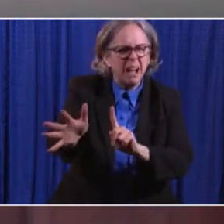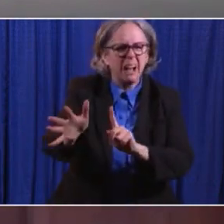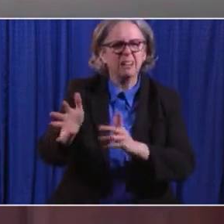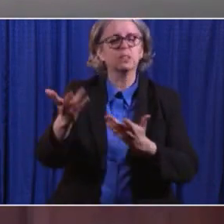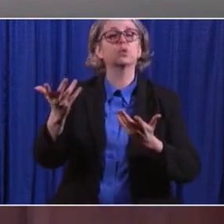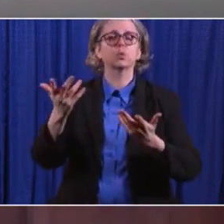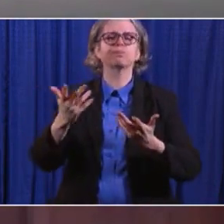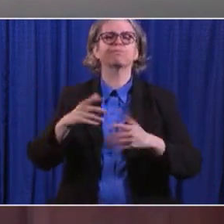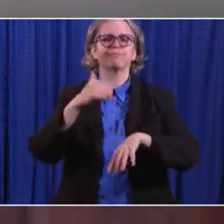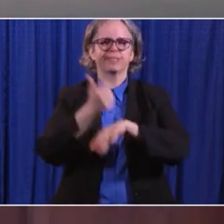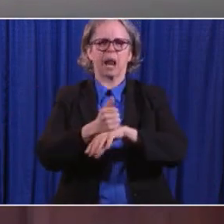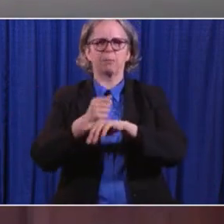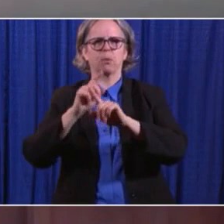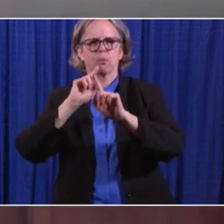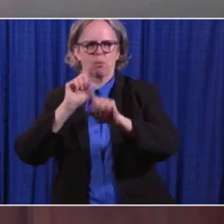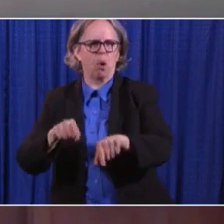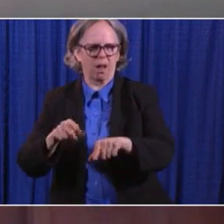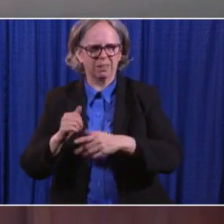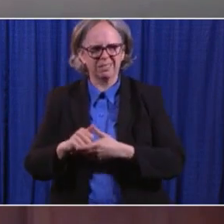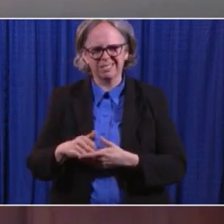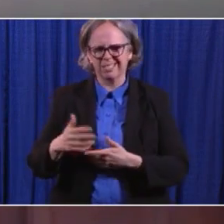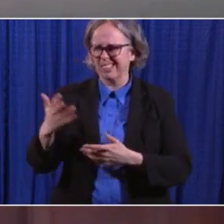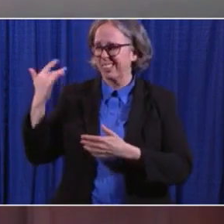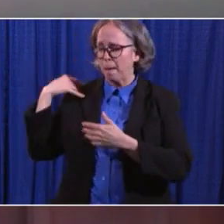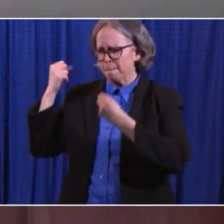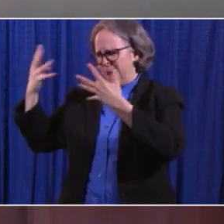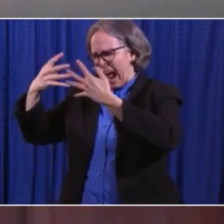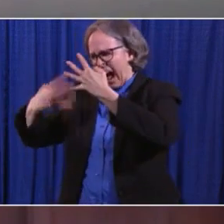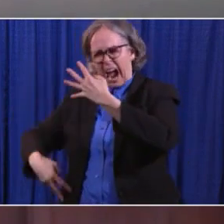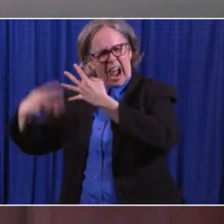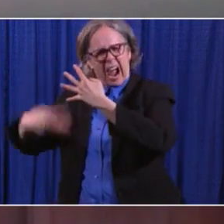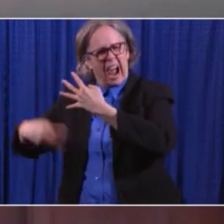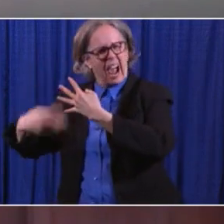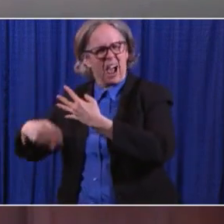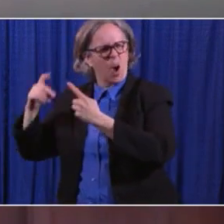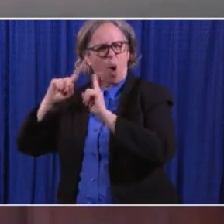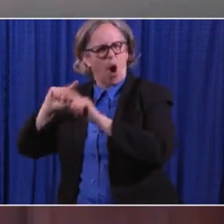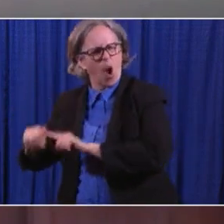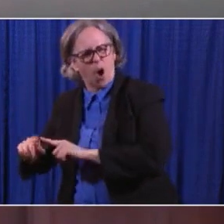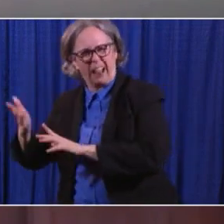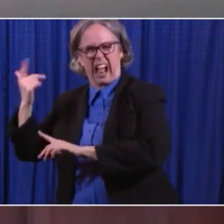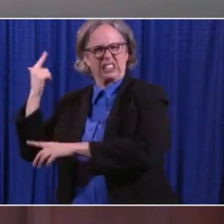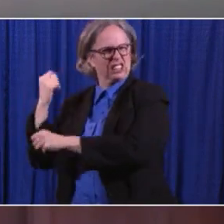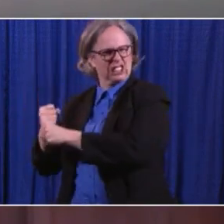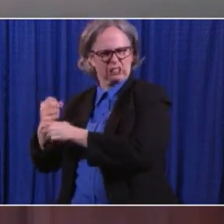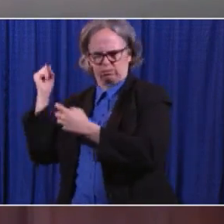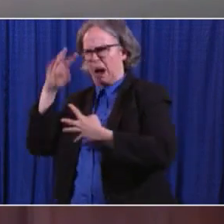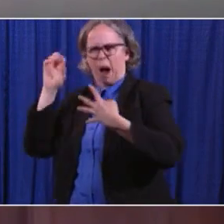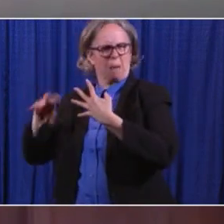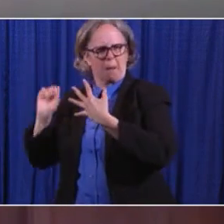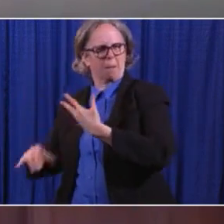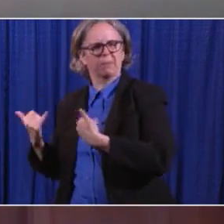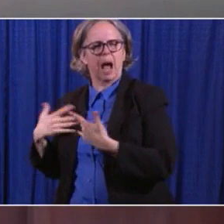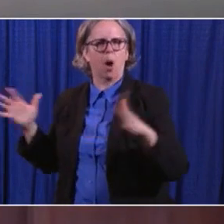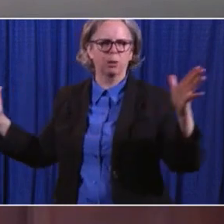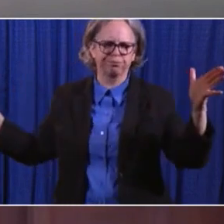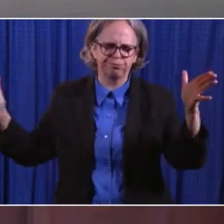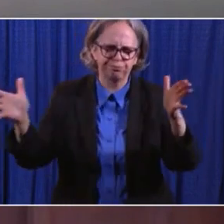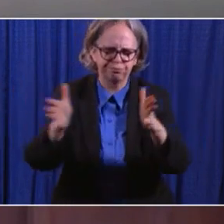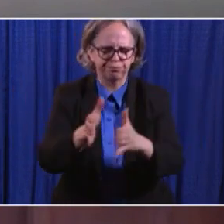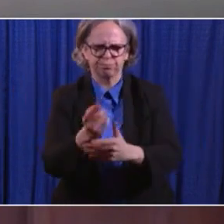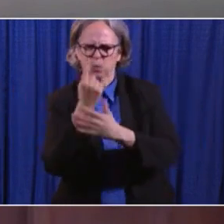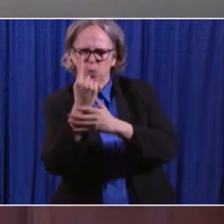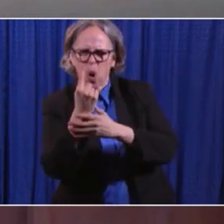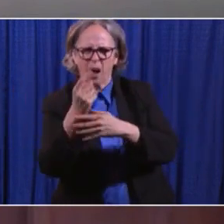and underscores the most important tenets of infection prevention that stop the spread of the virus: wearing masks,